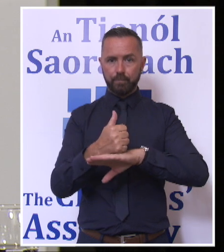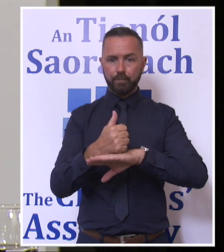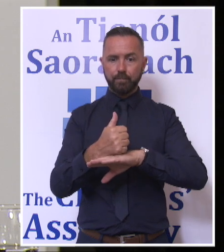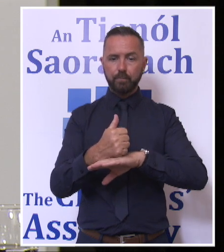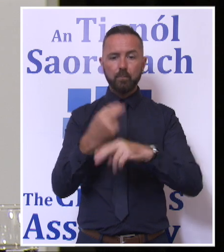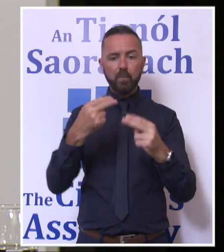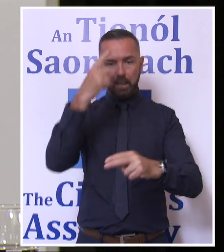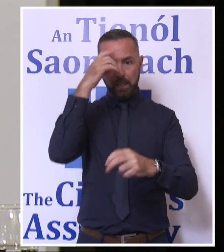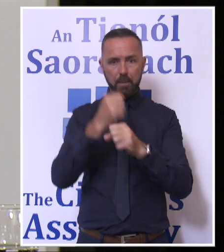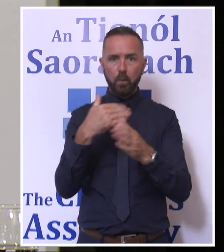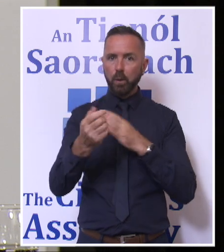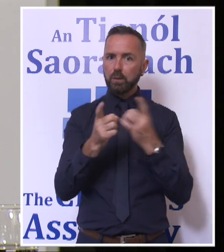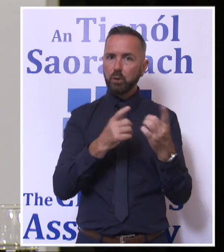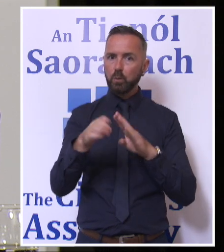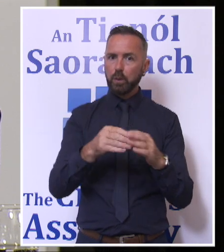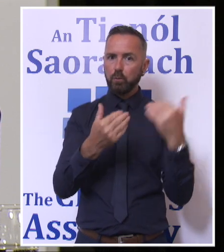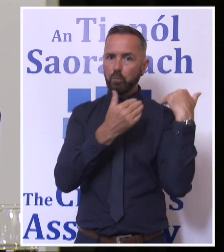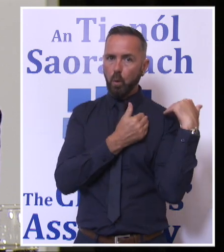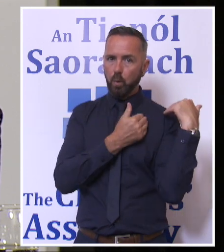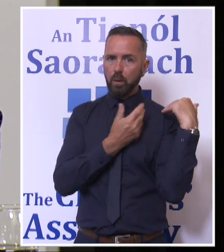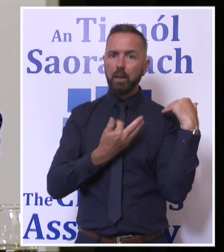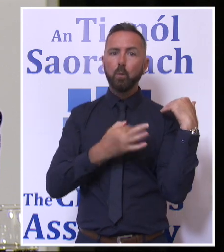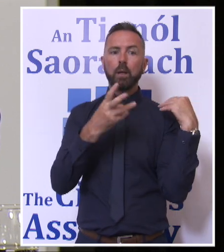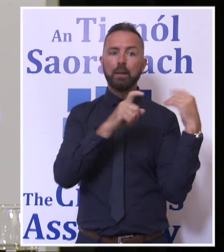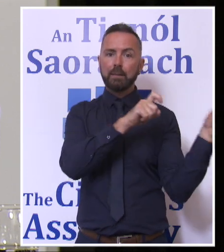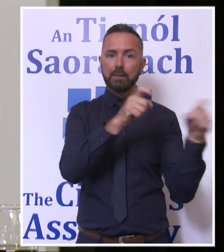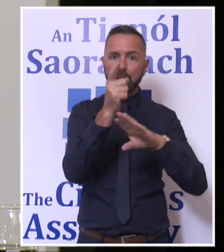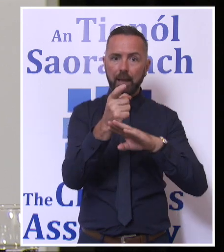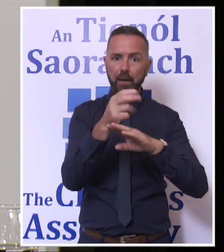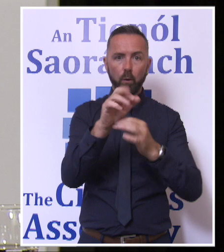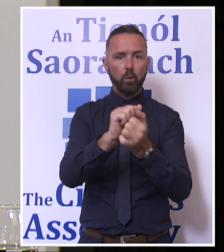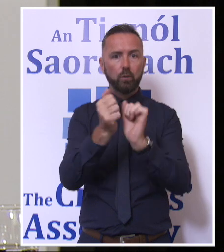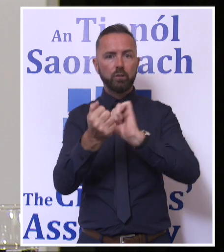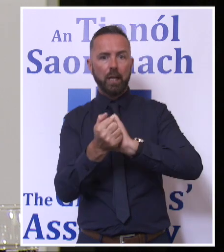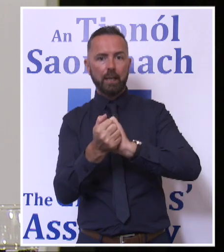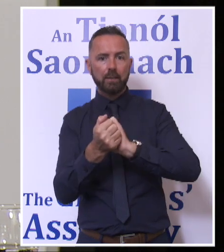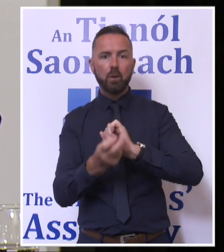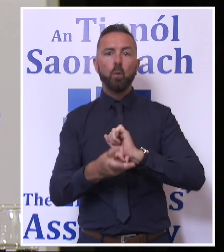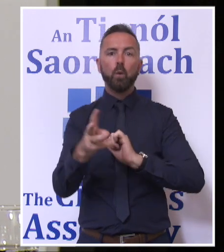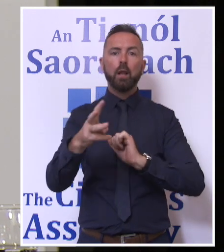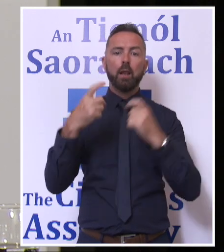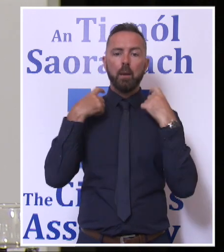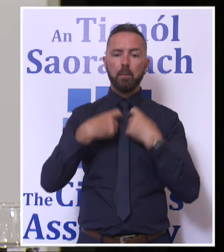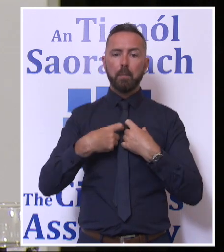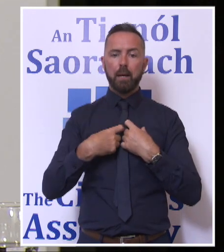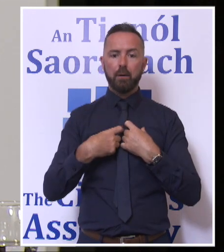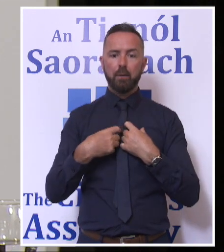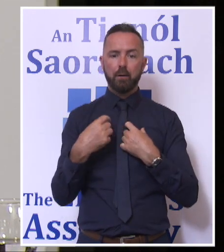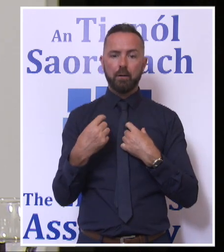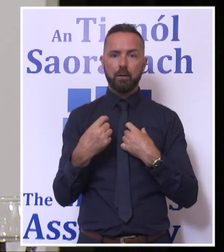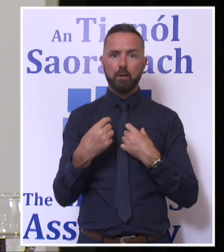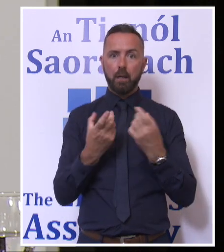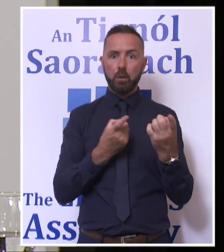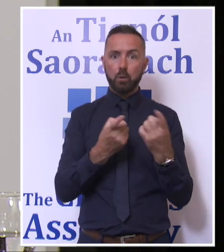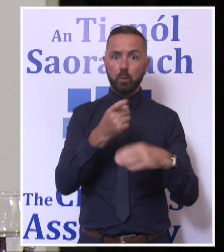do with those roles. Will they stay in place? Will they change? Will the mayor be over that, or that's up for